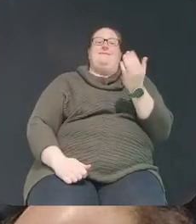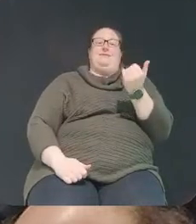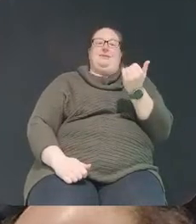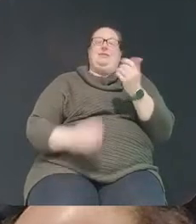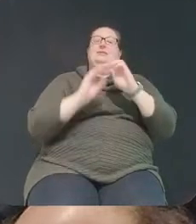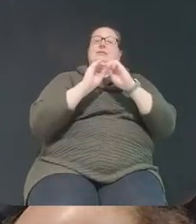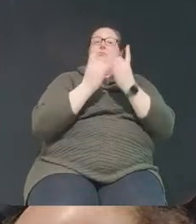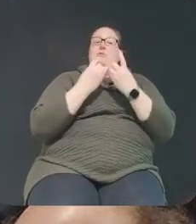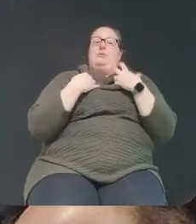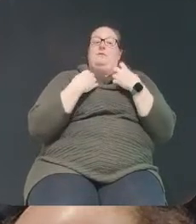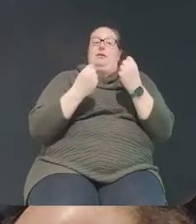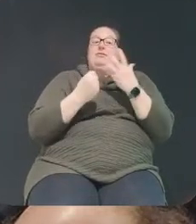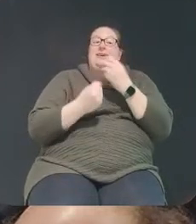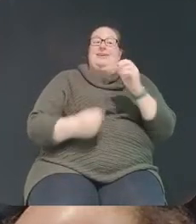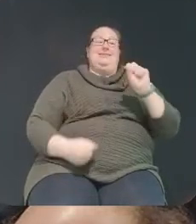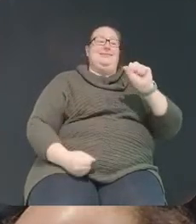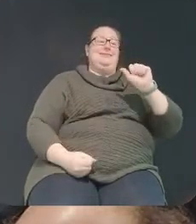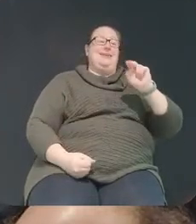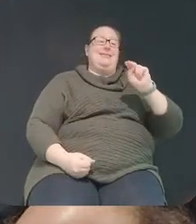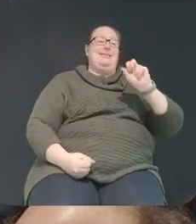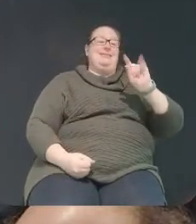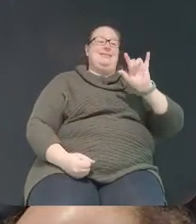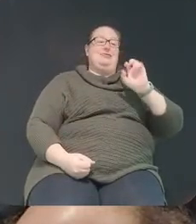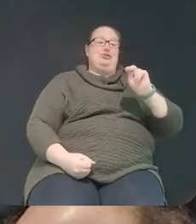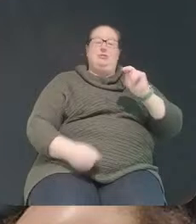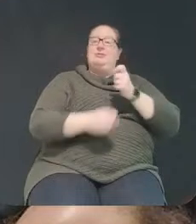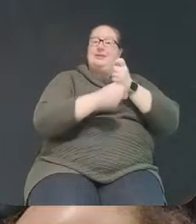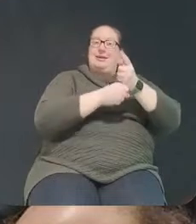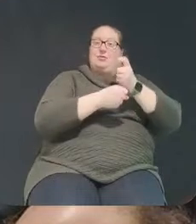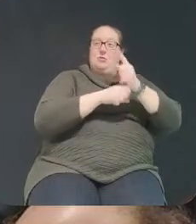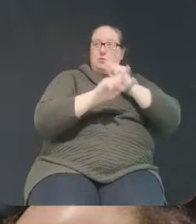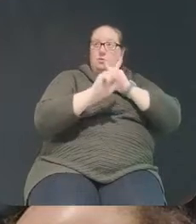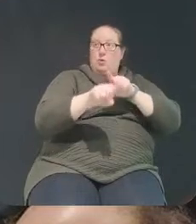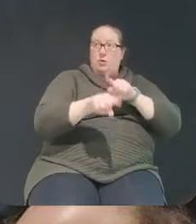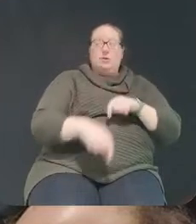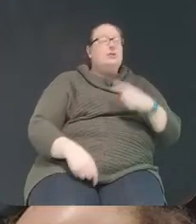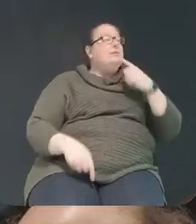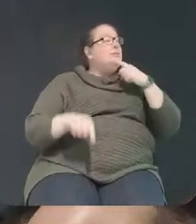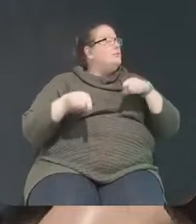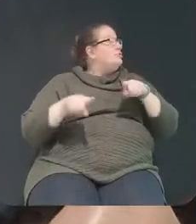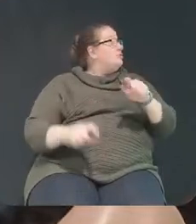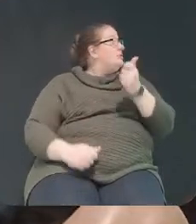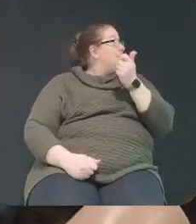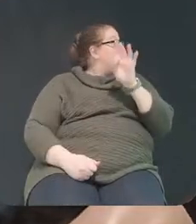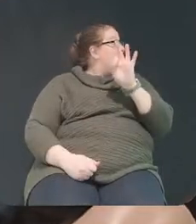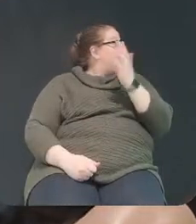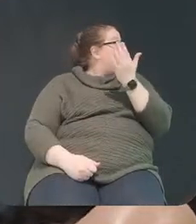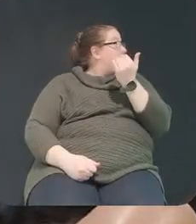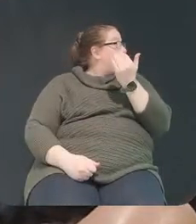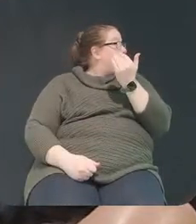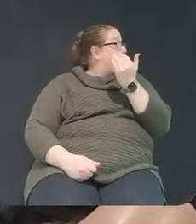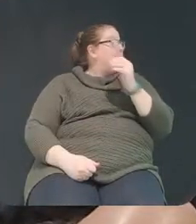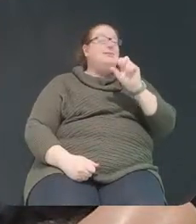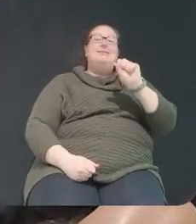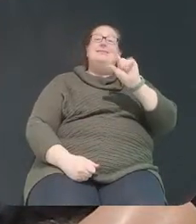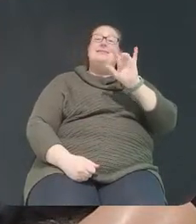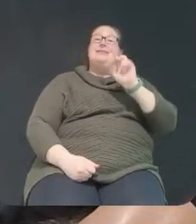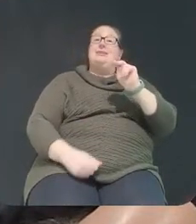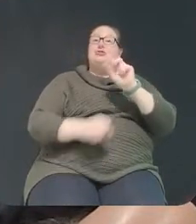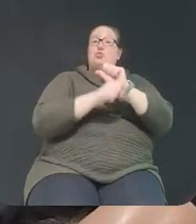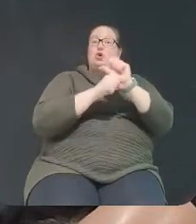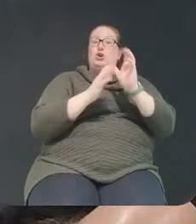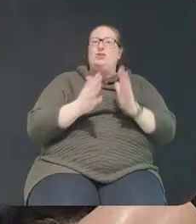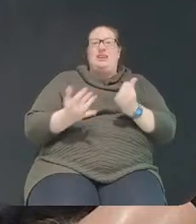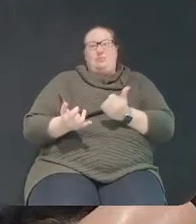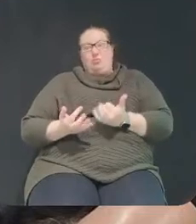Department of Health and Sanitation annual report. The report states that during 1915, sanitation workers had burned